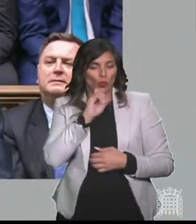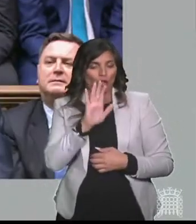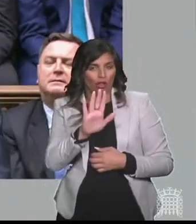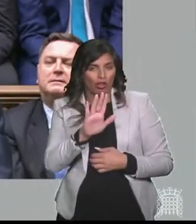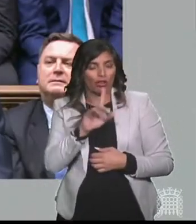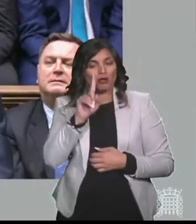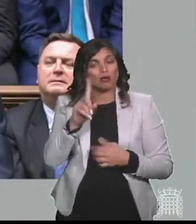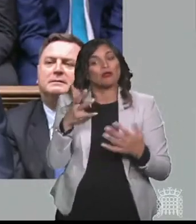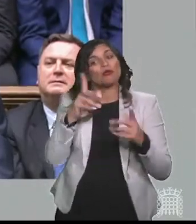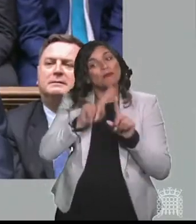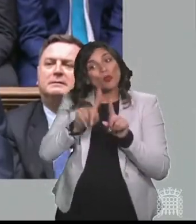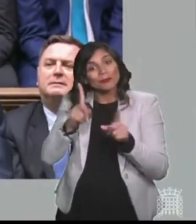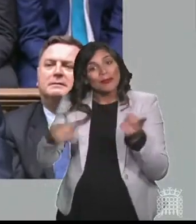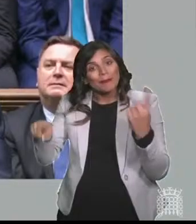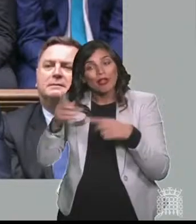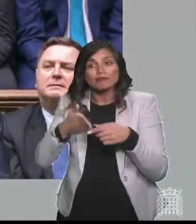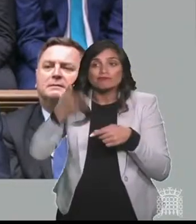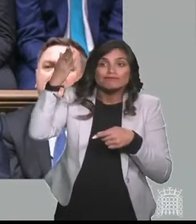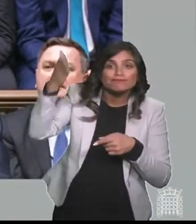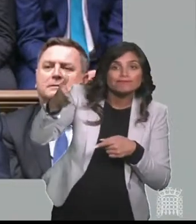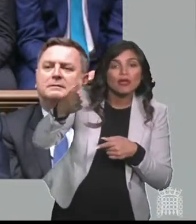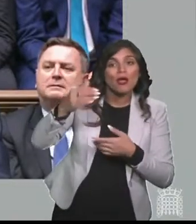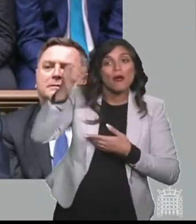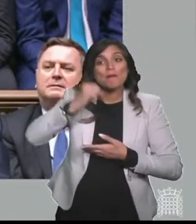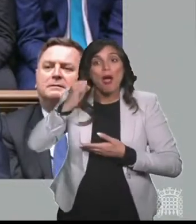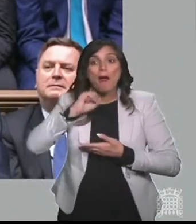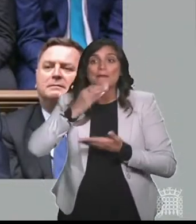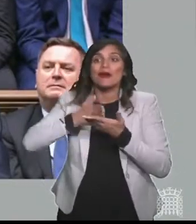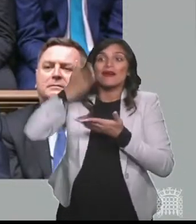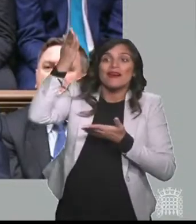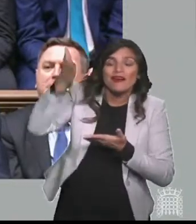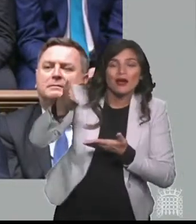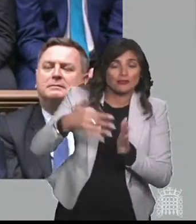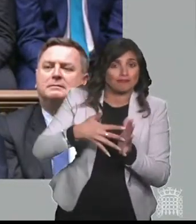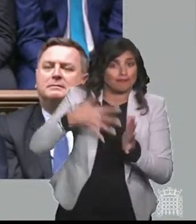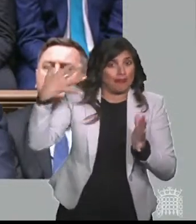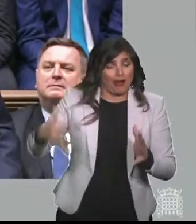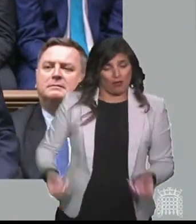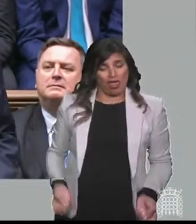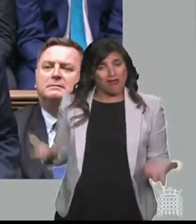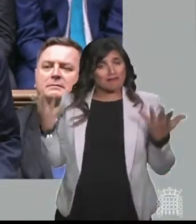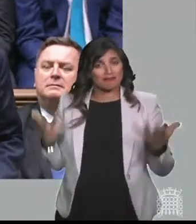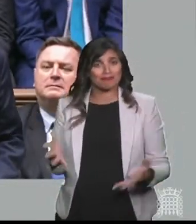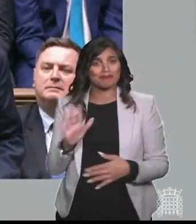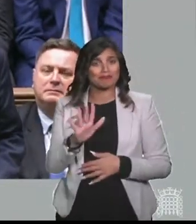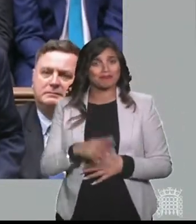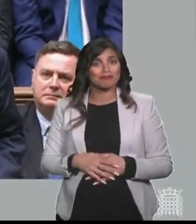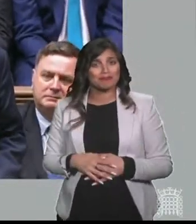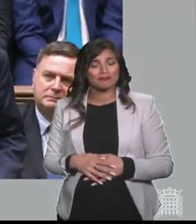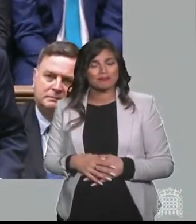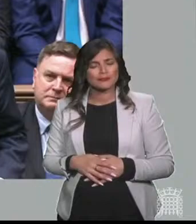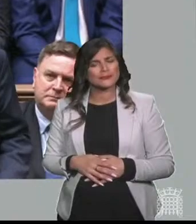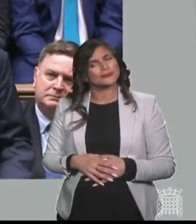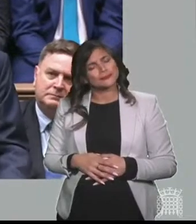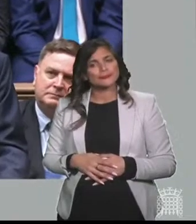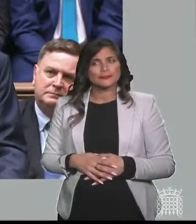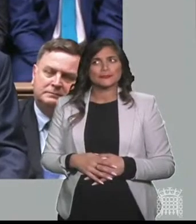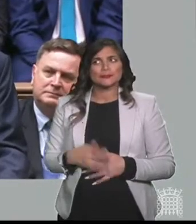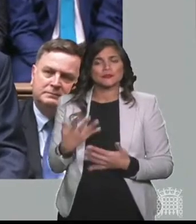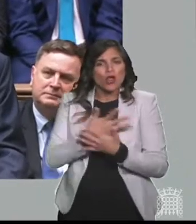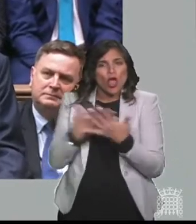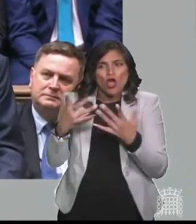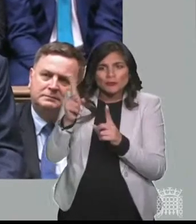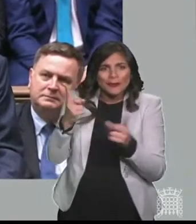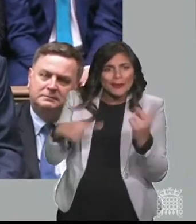many people, going to the pub has become more expensive. I've listened closely to the persuasive